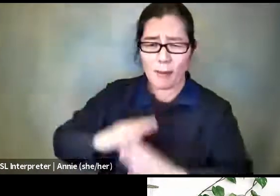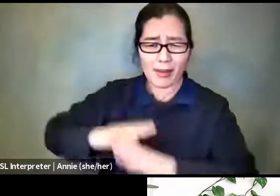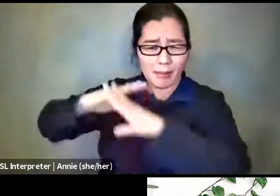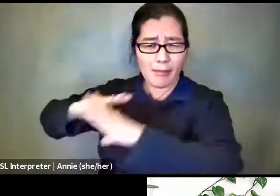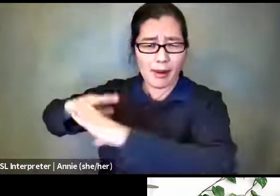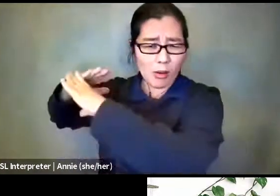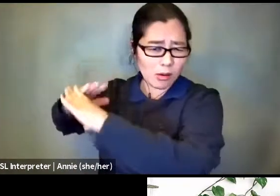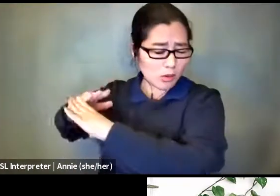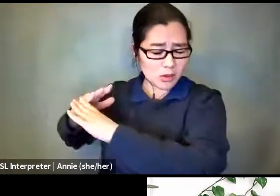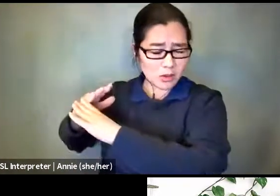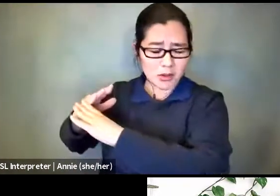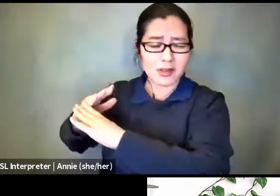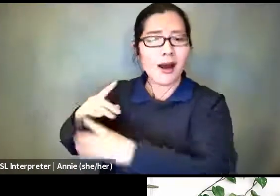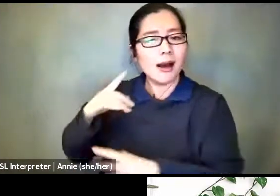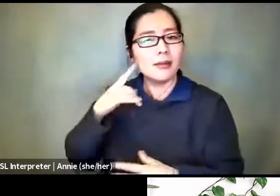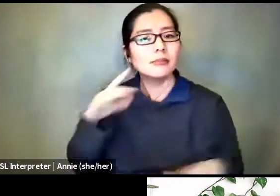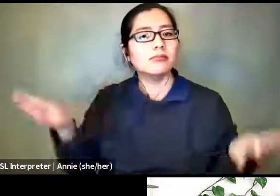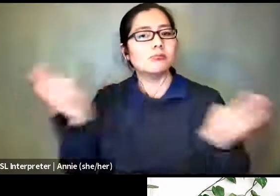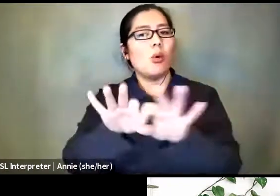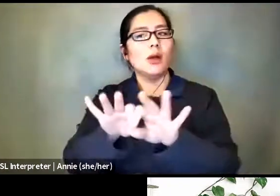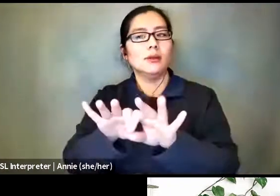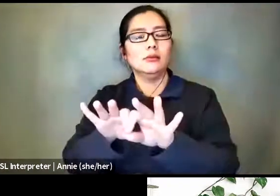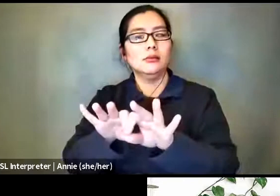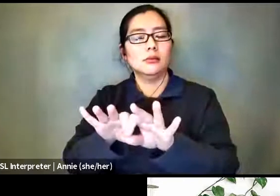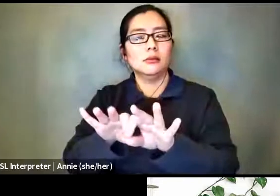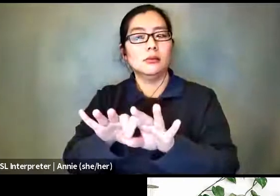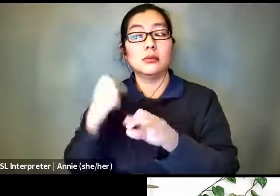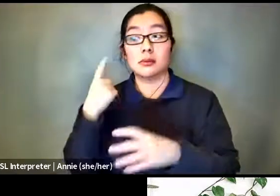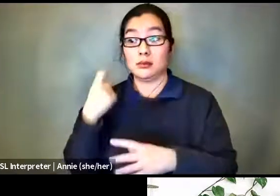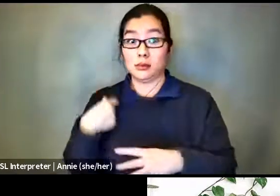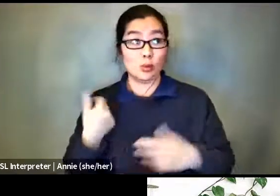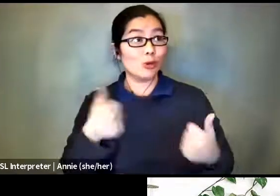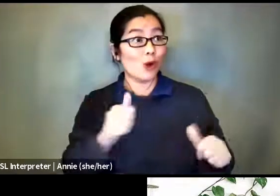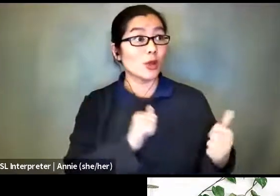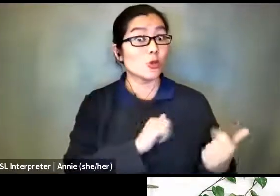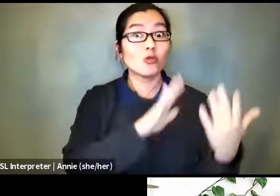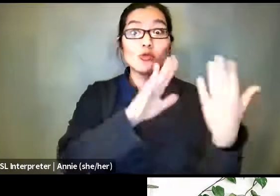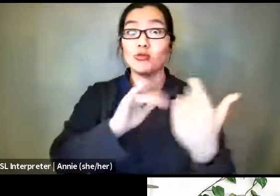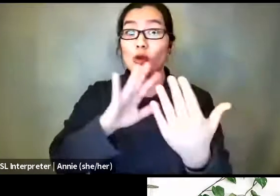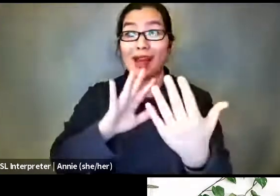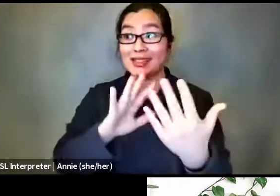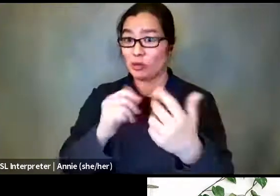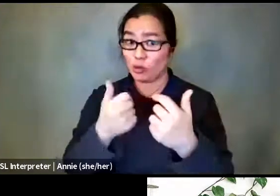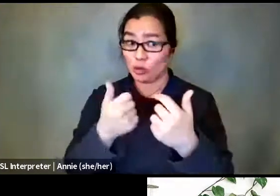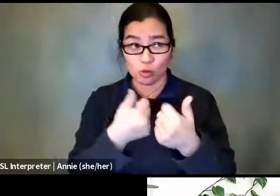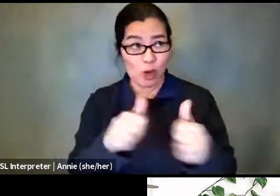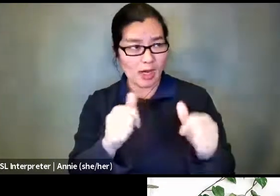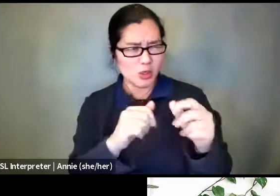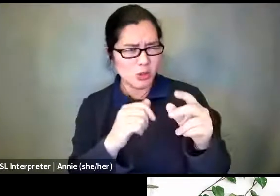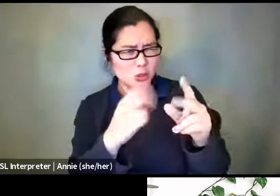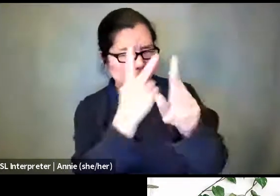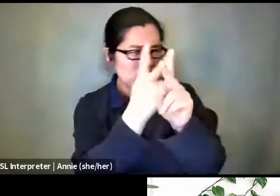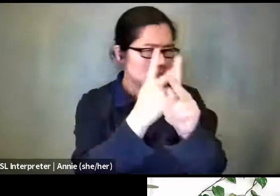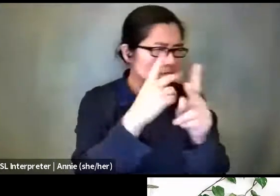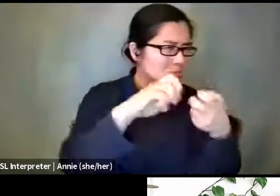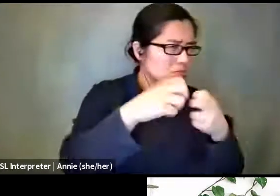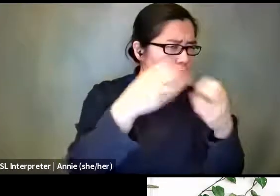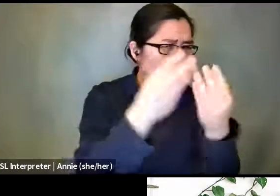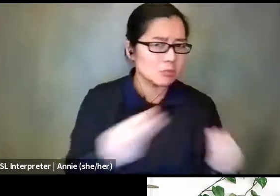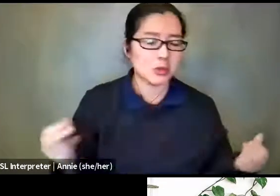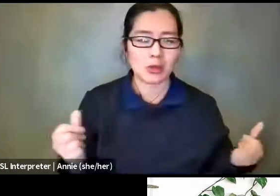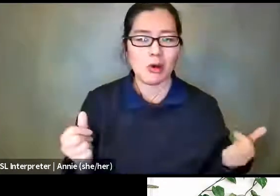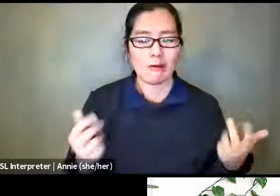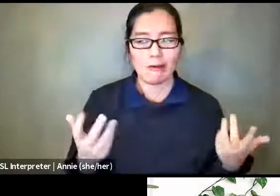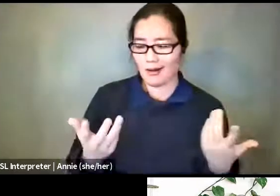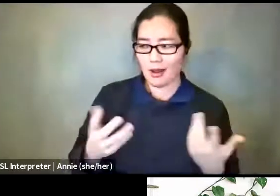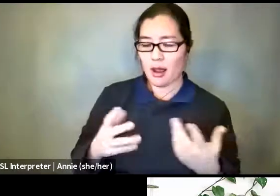it's important to, when we're working to address this, redress this, that we are really looking at what are